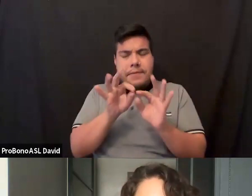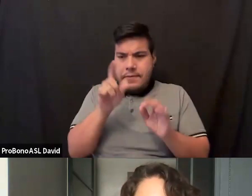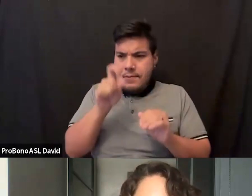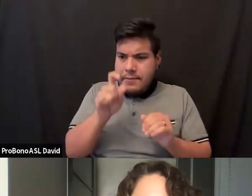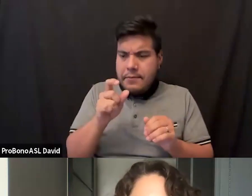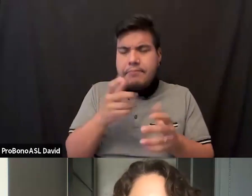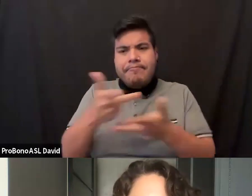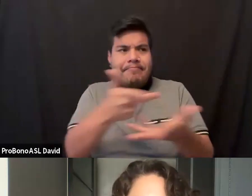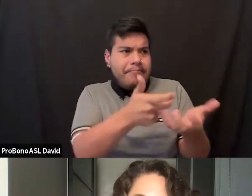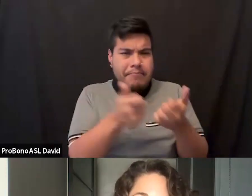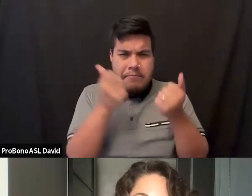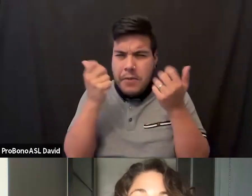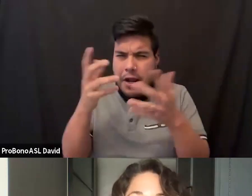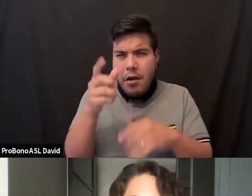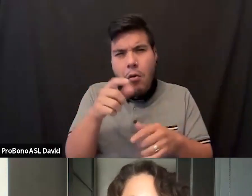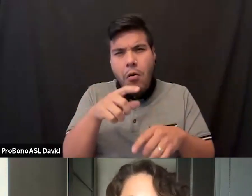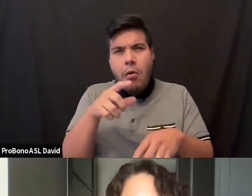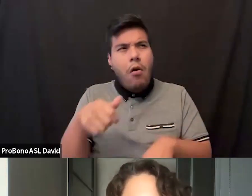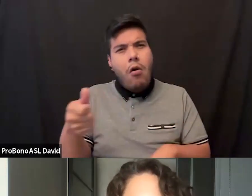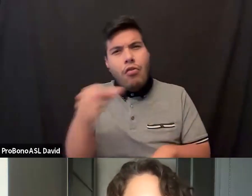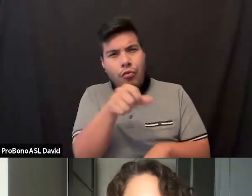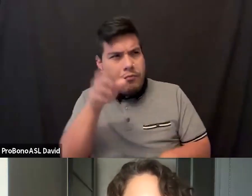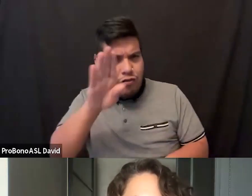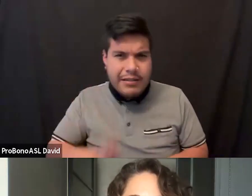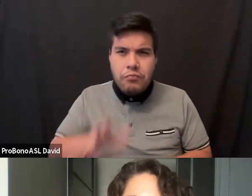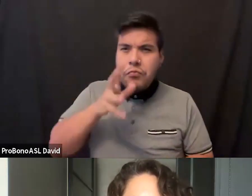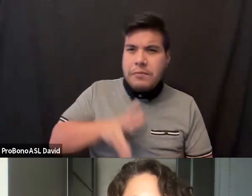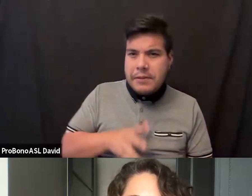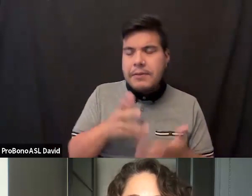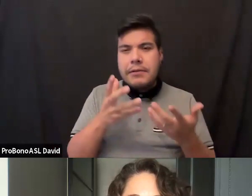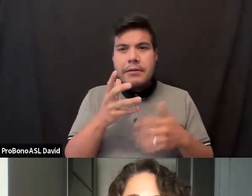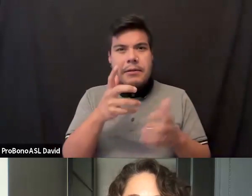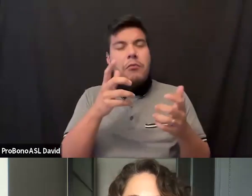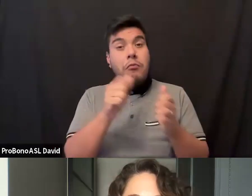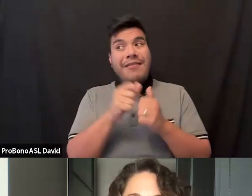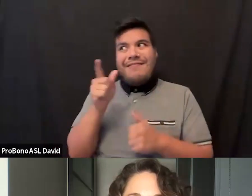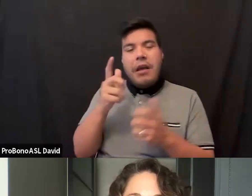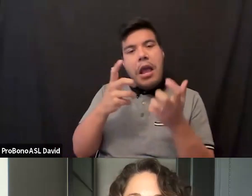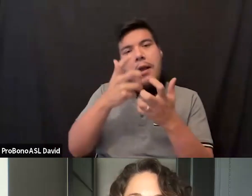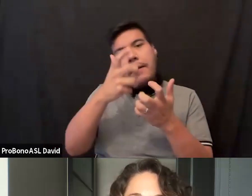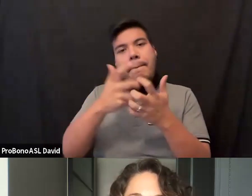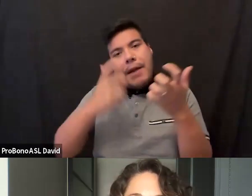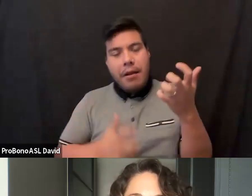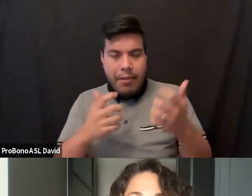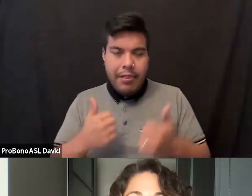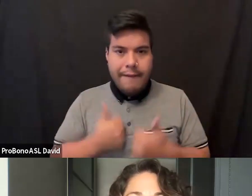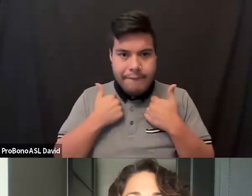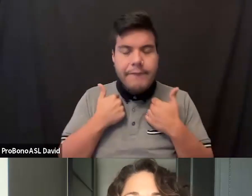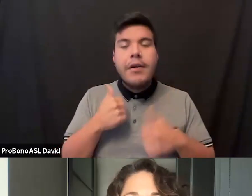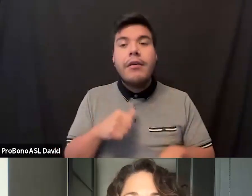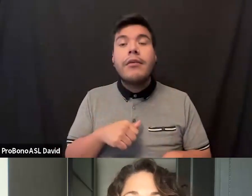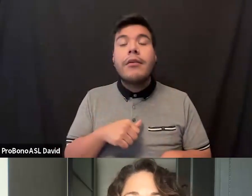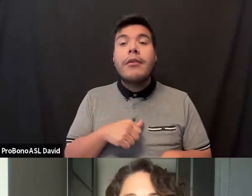other Brazilian women that was in the same situation of incompatibility with life and pregnancies, I